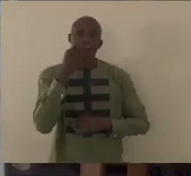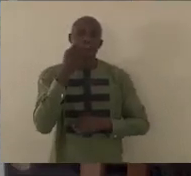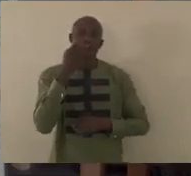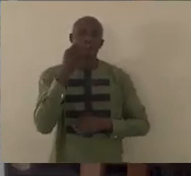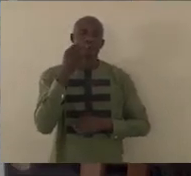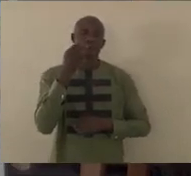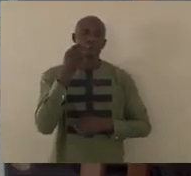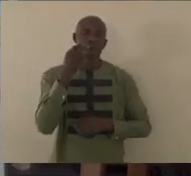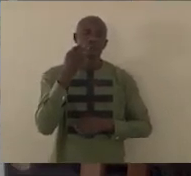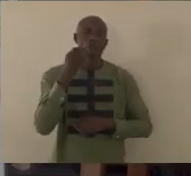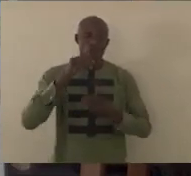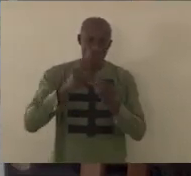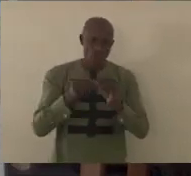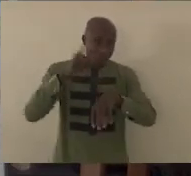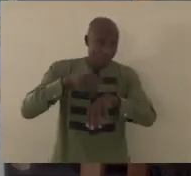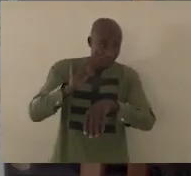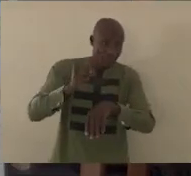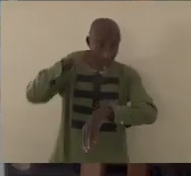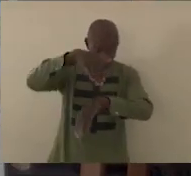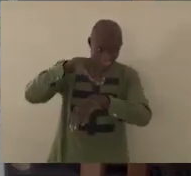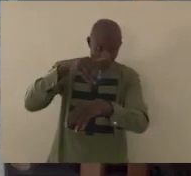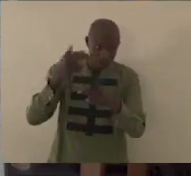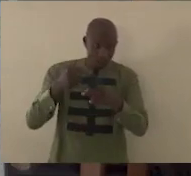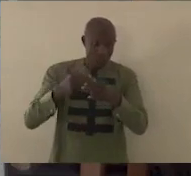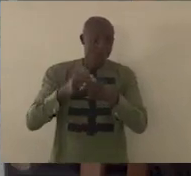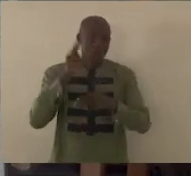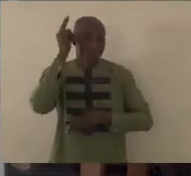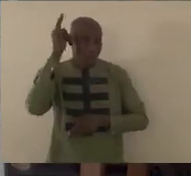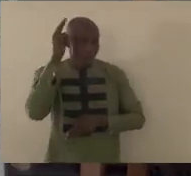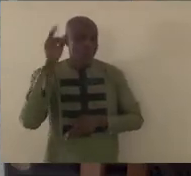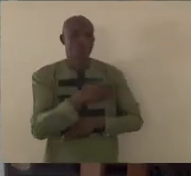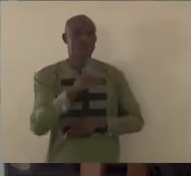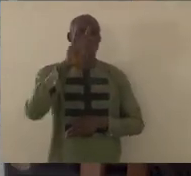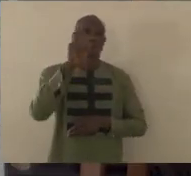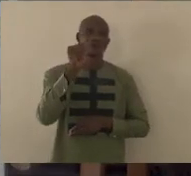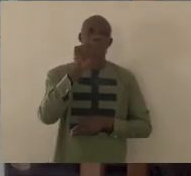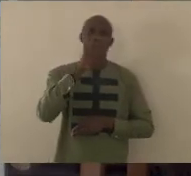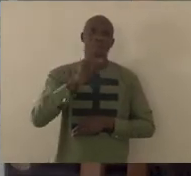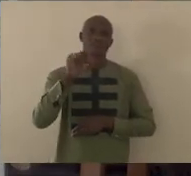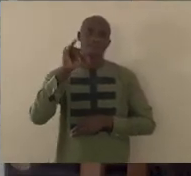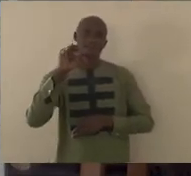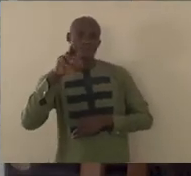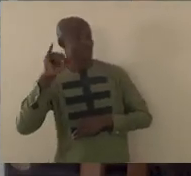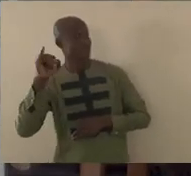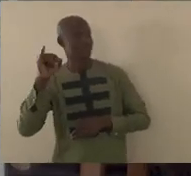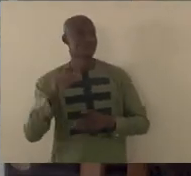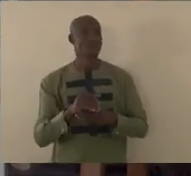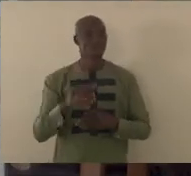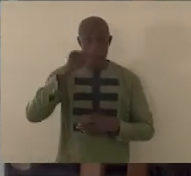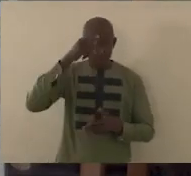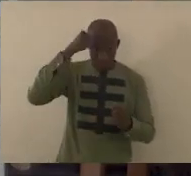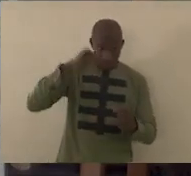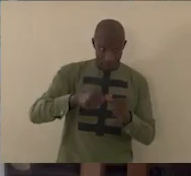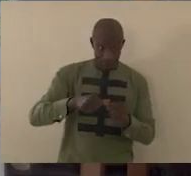who will watch the program, you will see the number of times he called Uncle Waziri Ibrahim. You remember that guy who